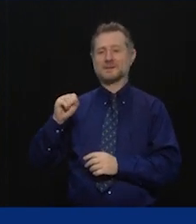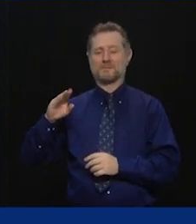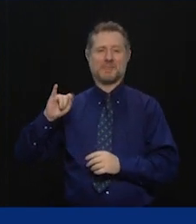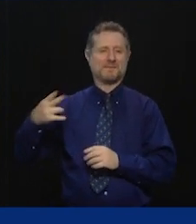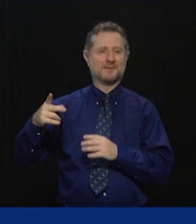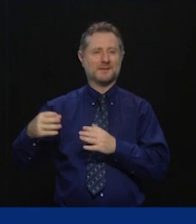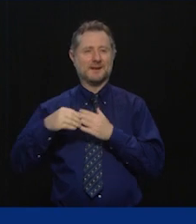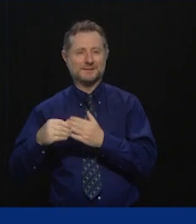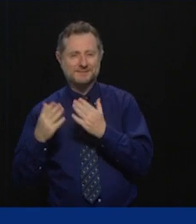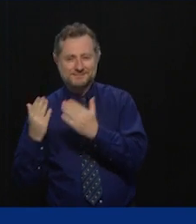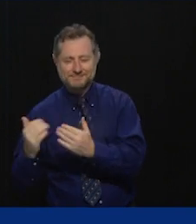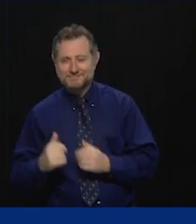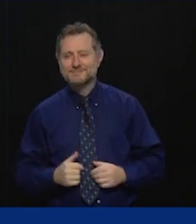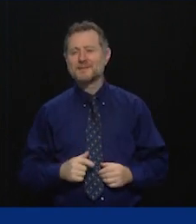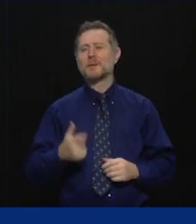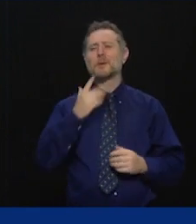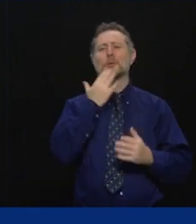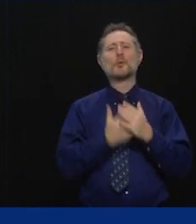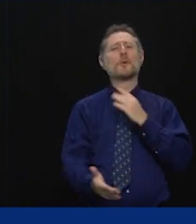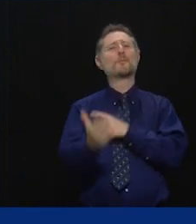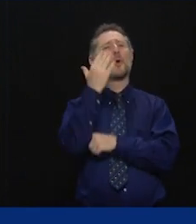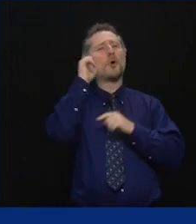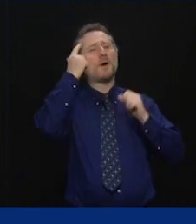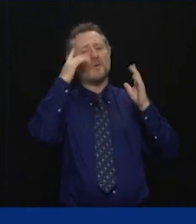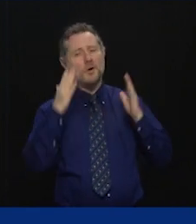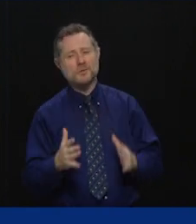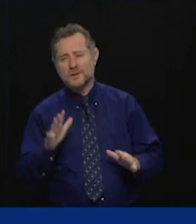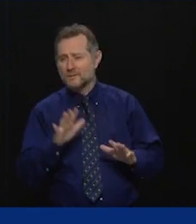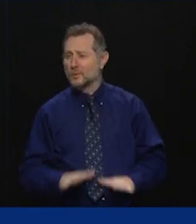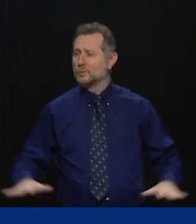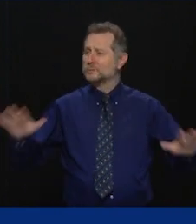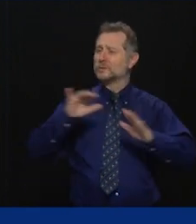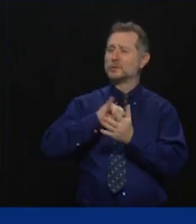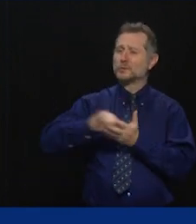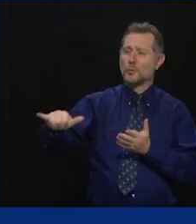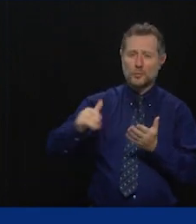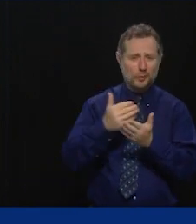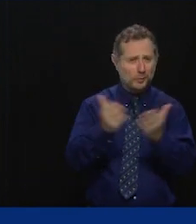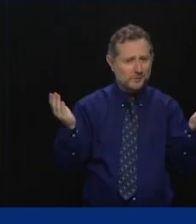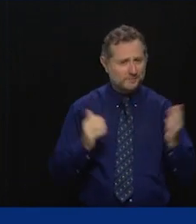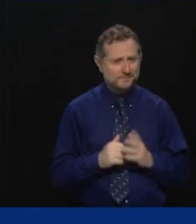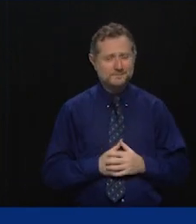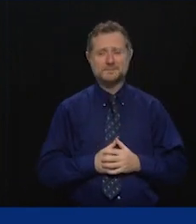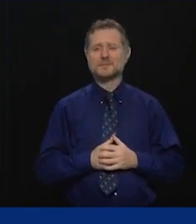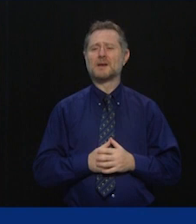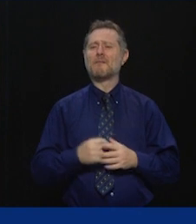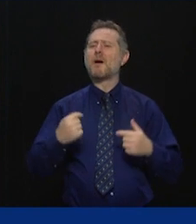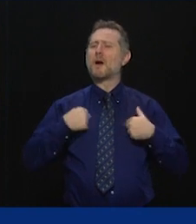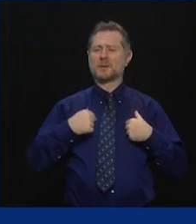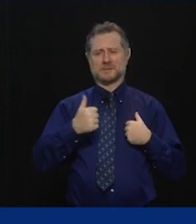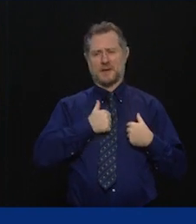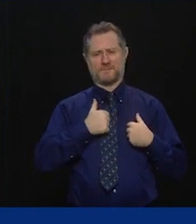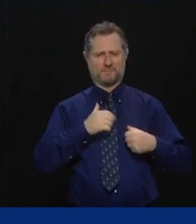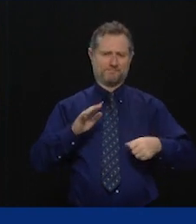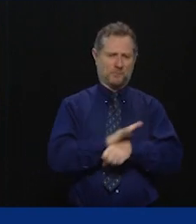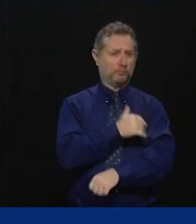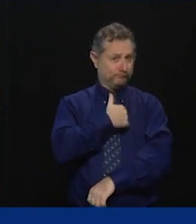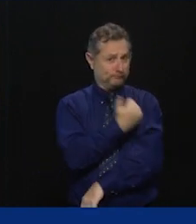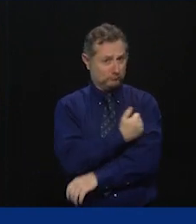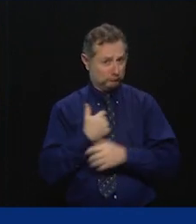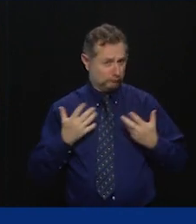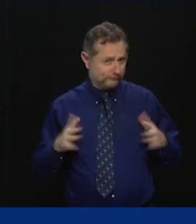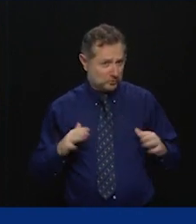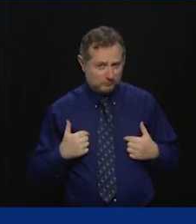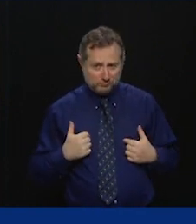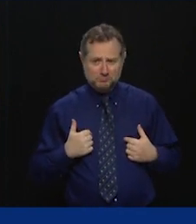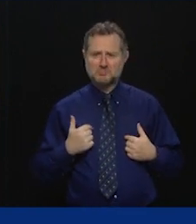Good morning, Governor, Hi, and Bruce. all of New York. Good morning. I am fully vaccinated, and it is important